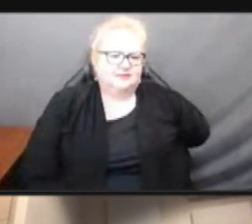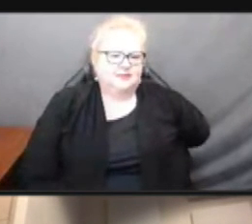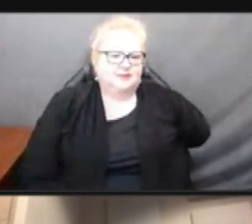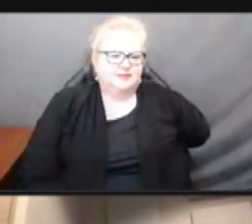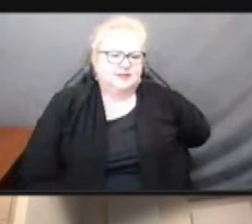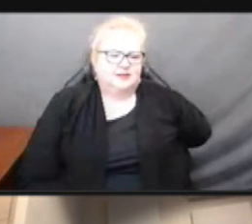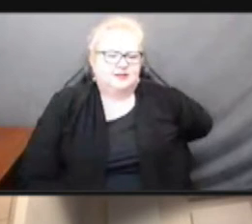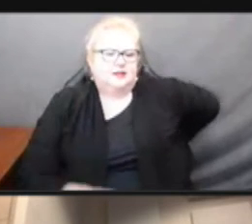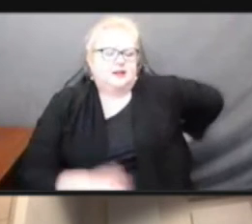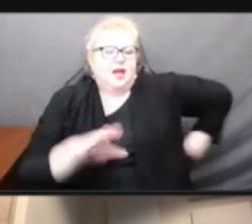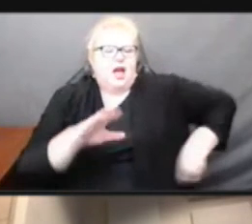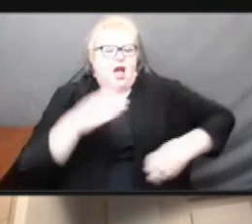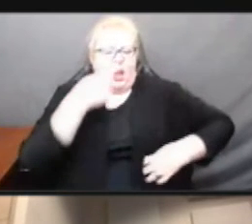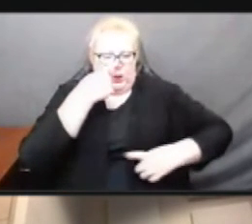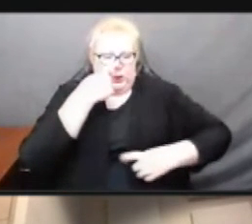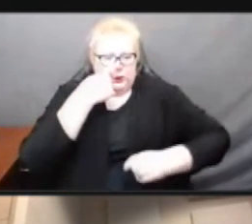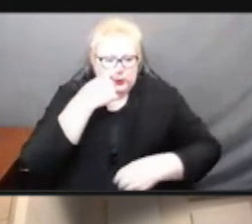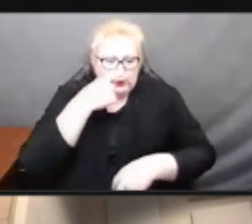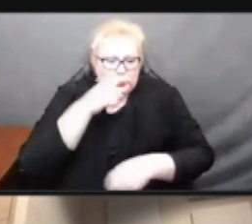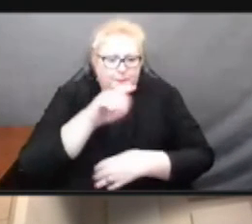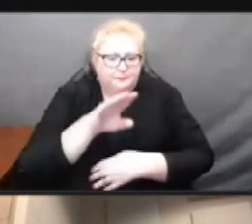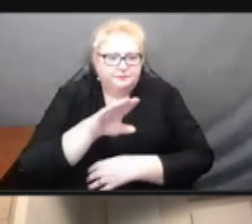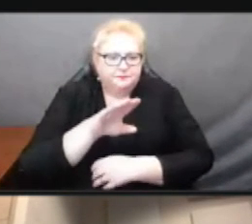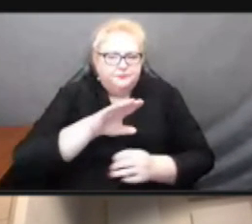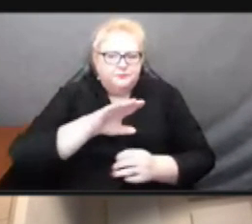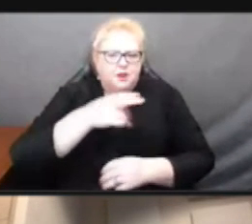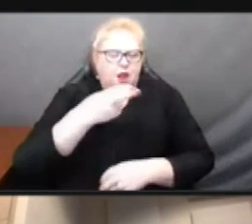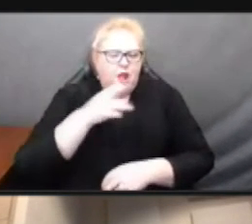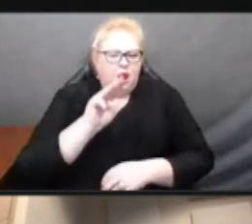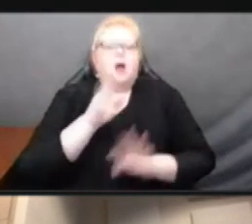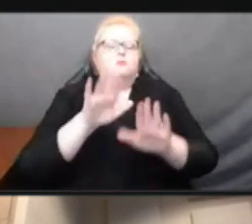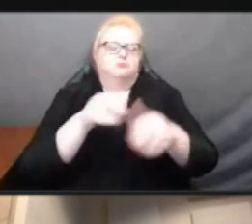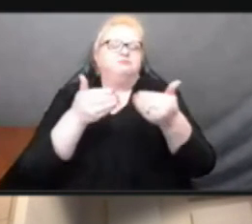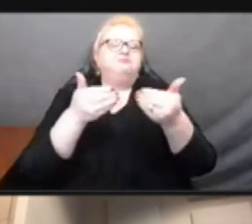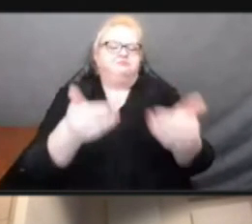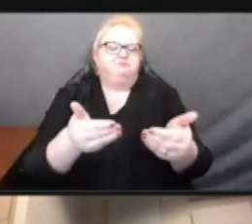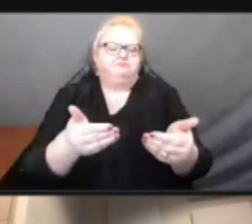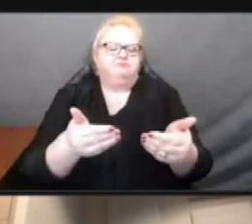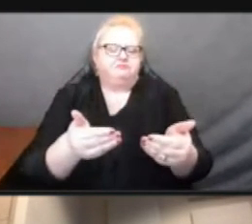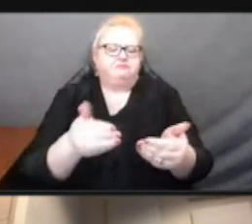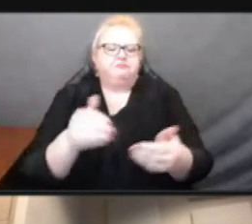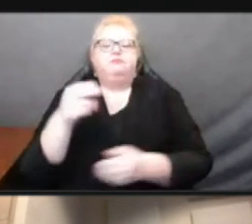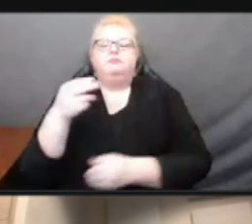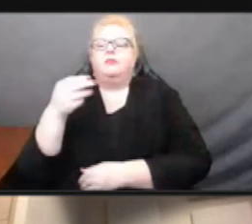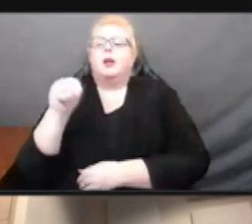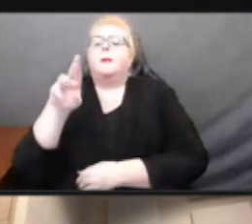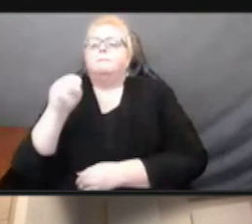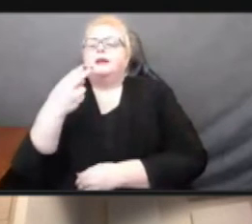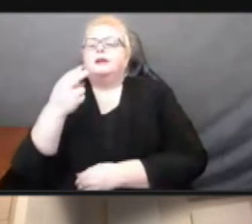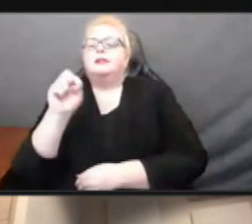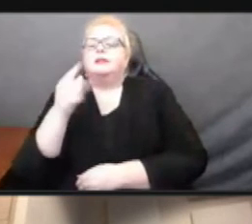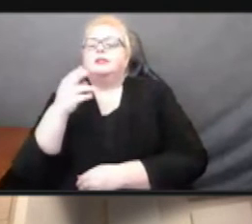Judge Humphrey, if you'll, well, carry on, and Ms. Hendricks will come to you right after we went to Judge